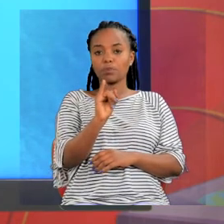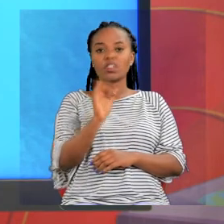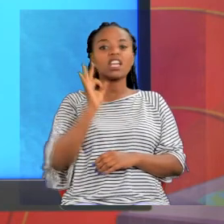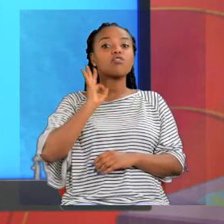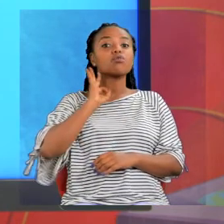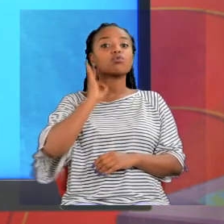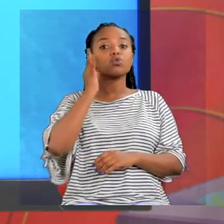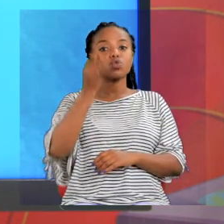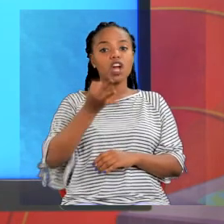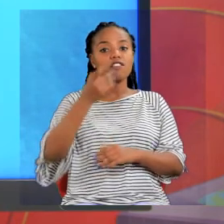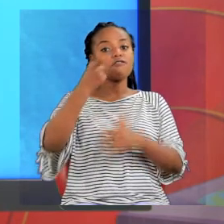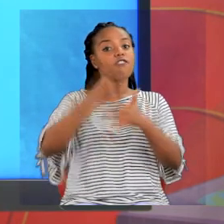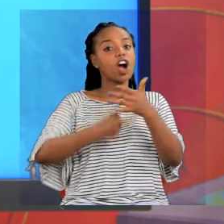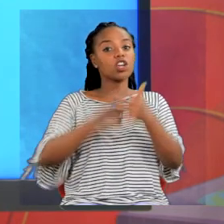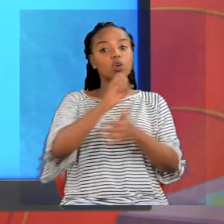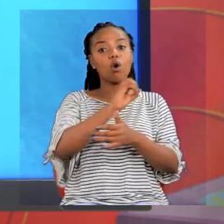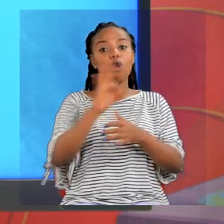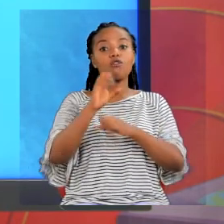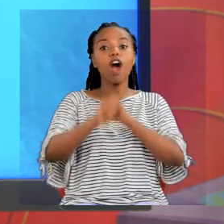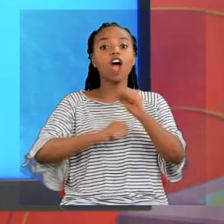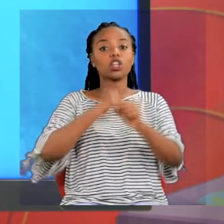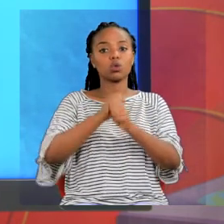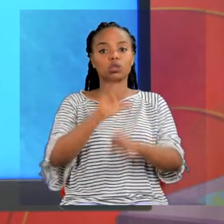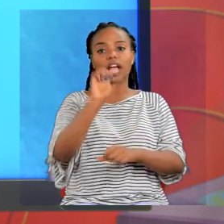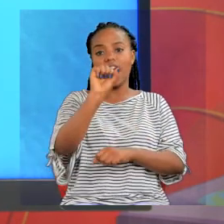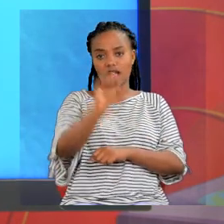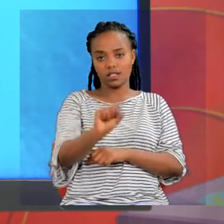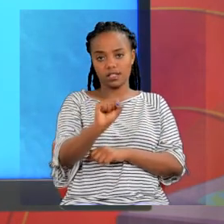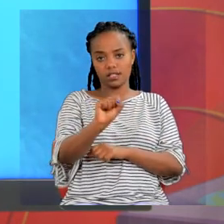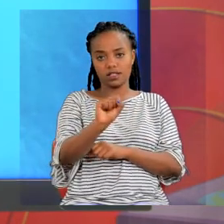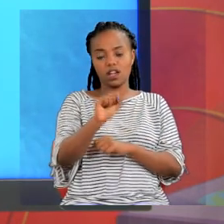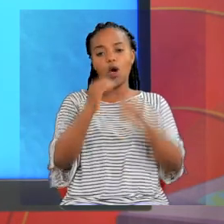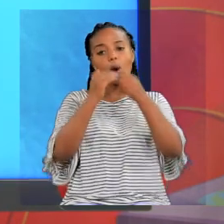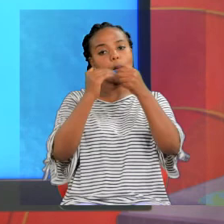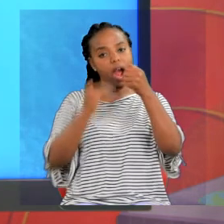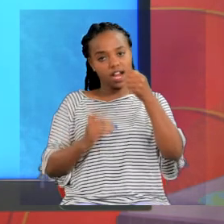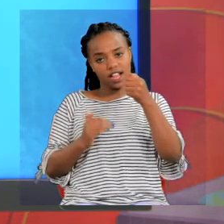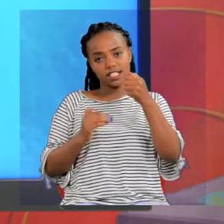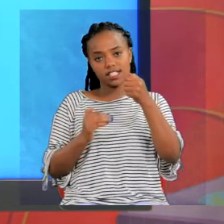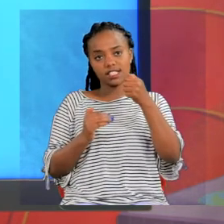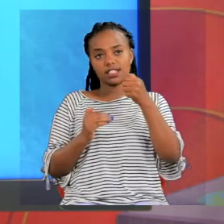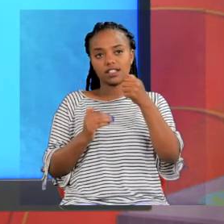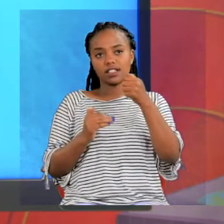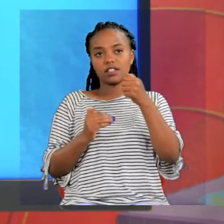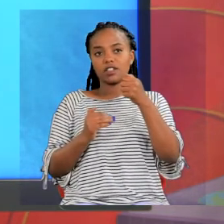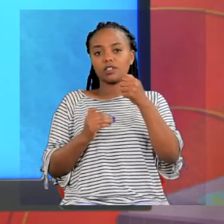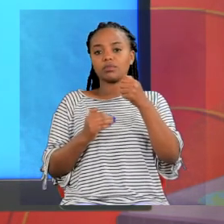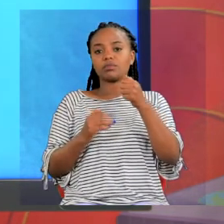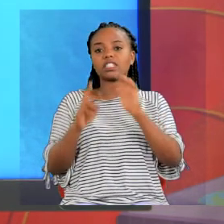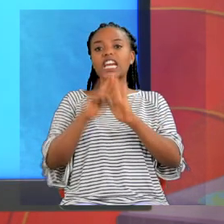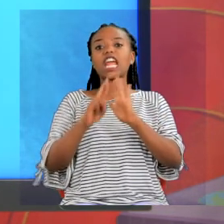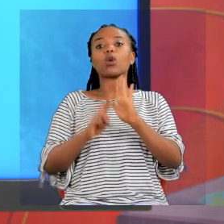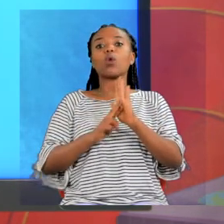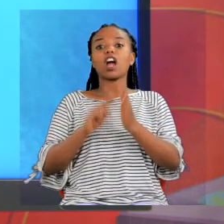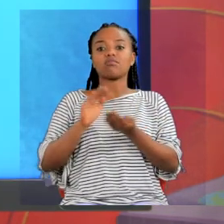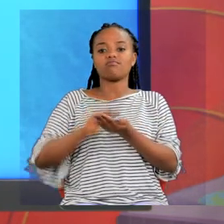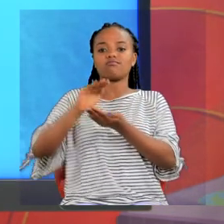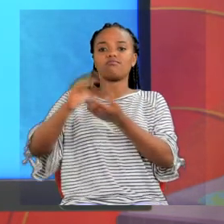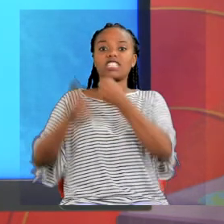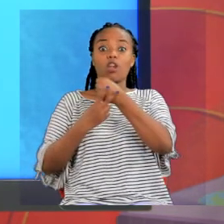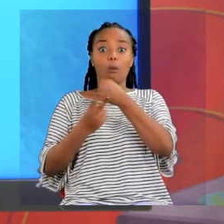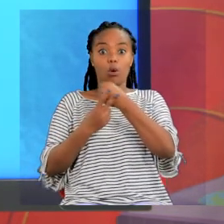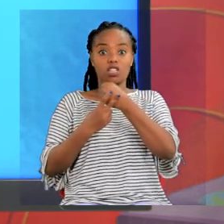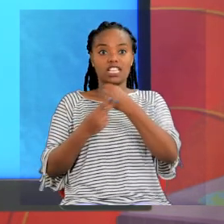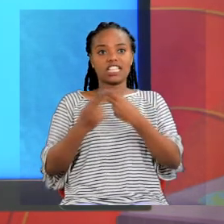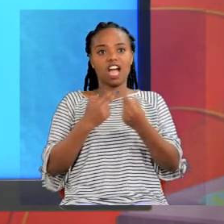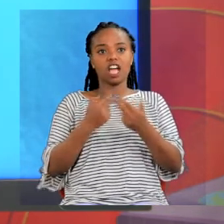the future value of annuity minus the regular deposit times the